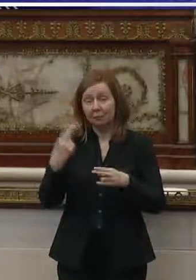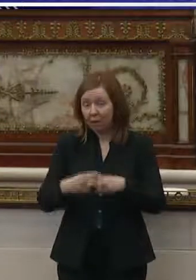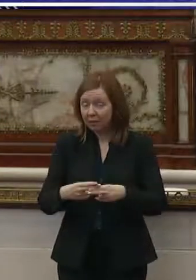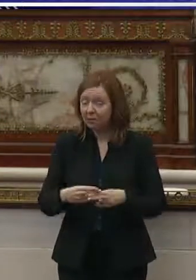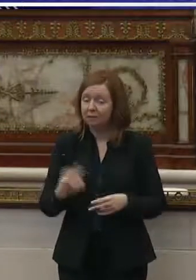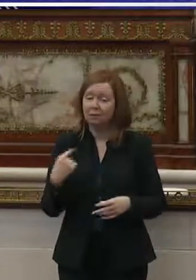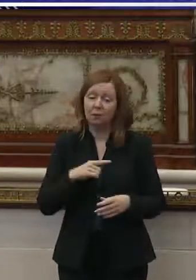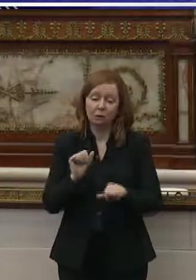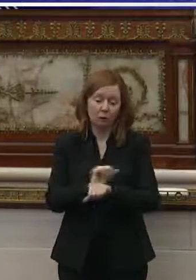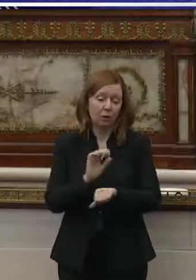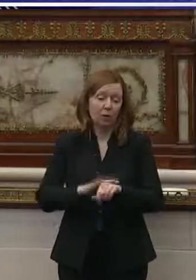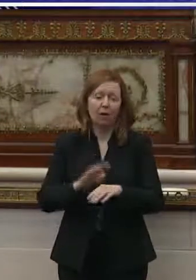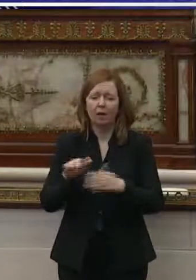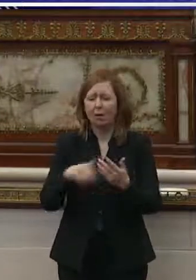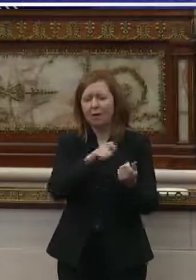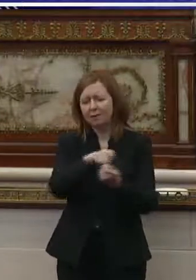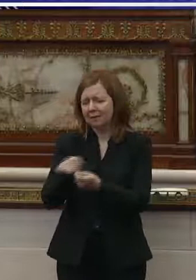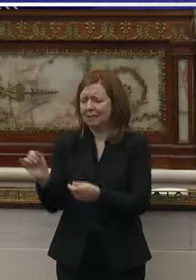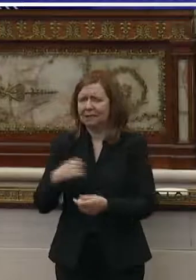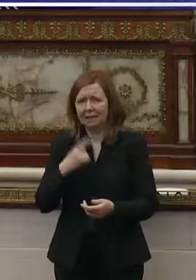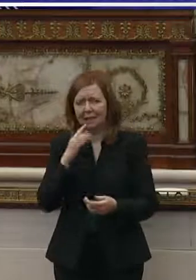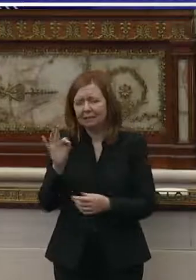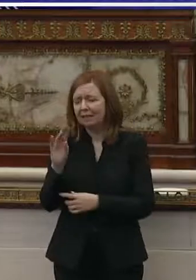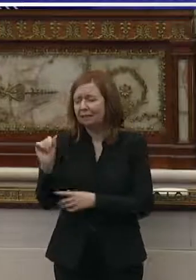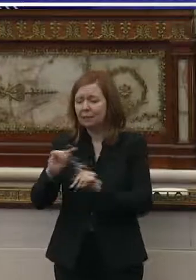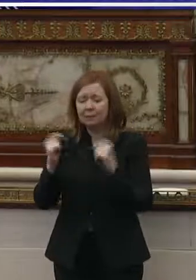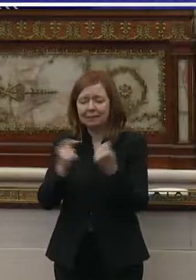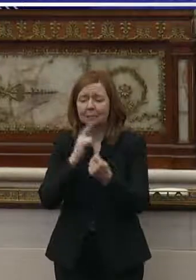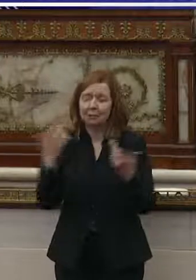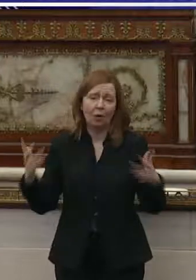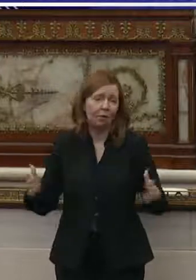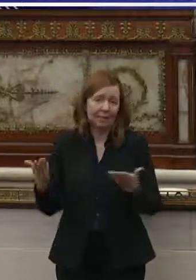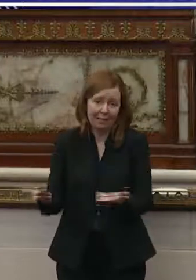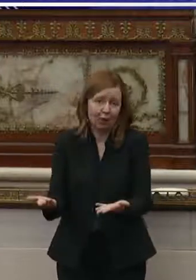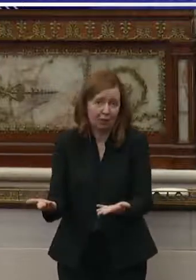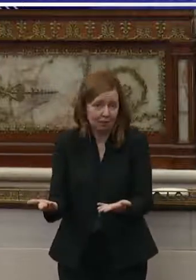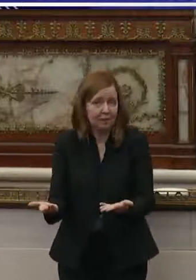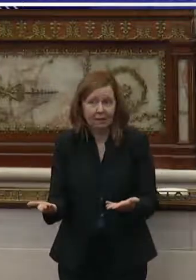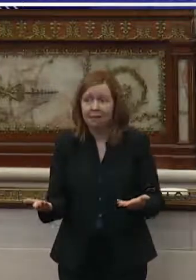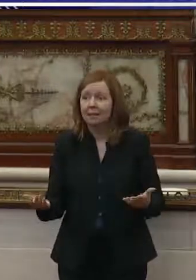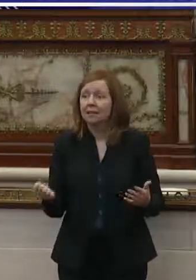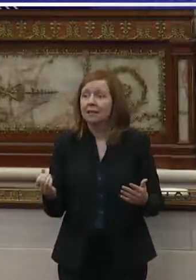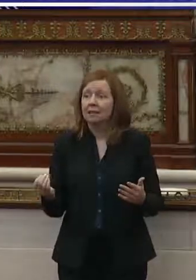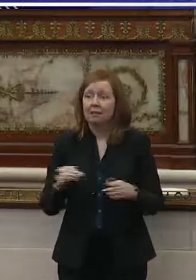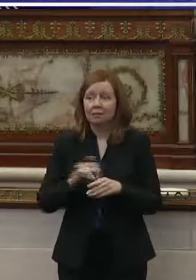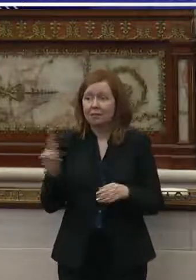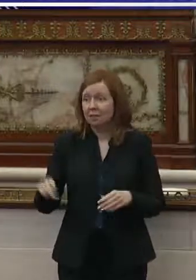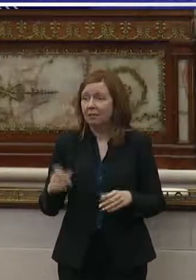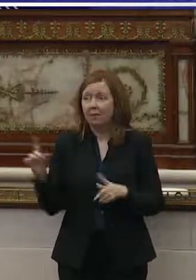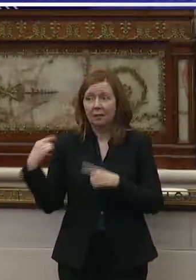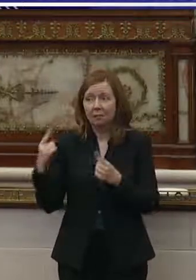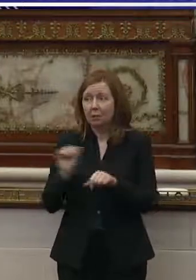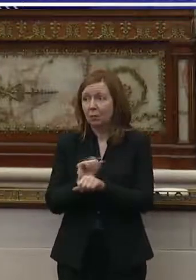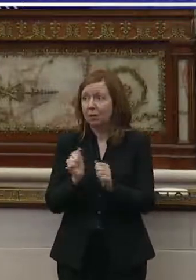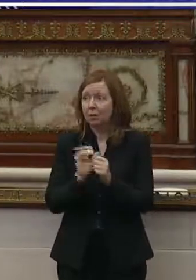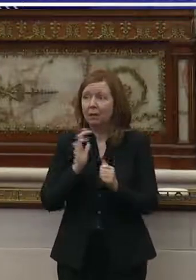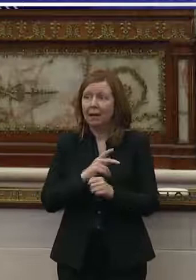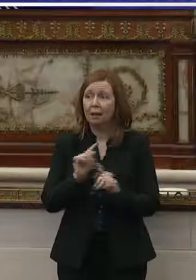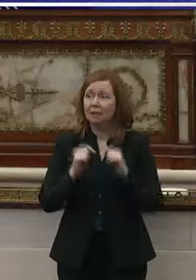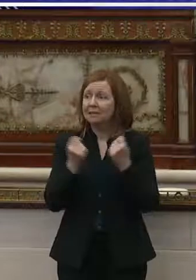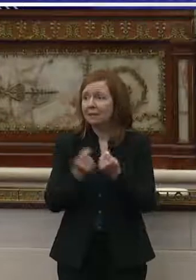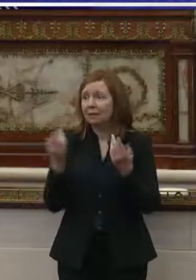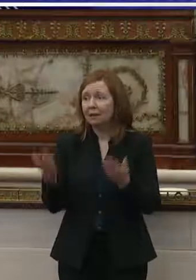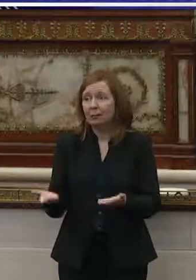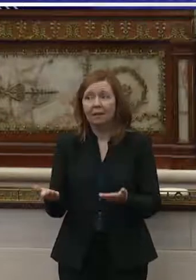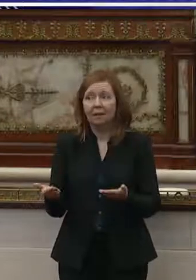So we're working on all of the details. Like I said, the FEMA team is already on the ground in Philadelphia has been working with our team and has been in that